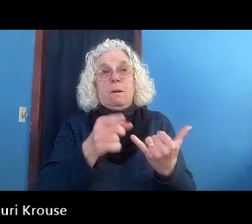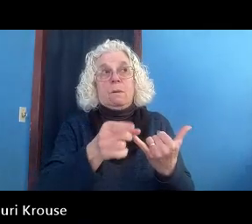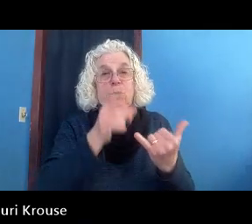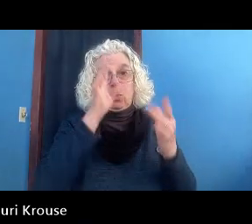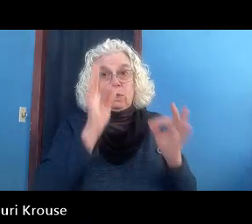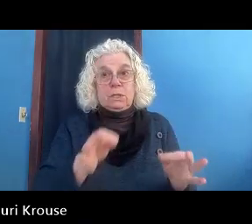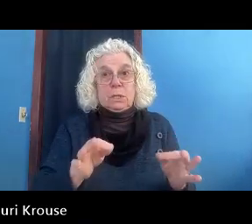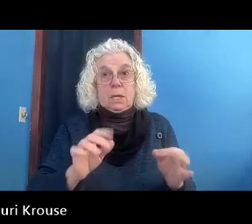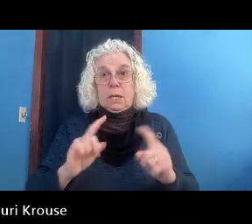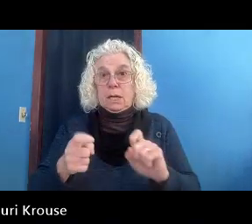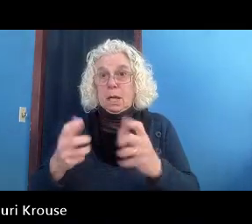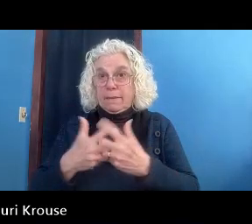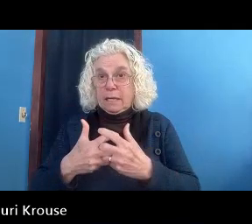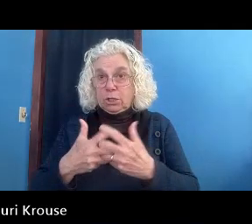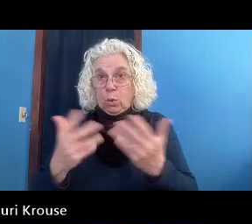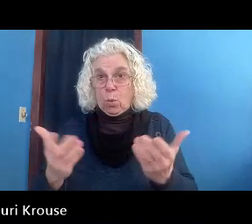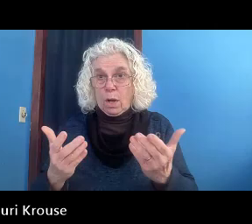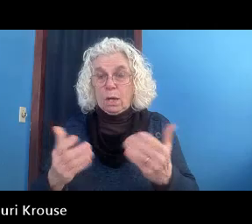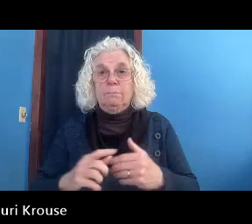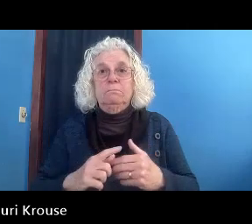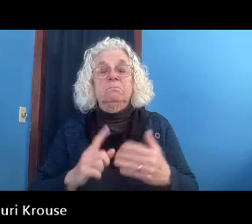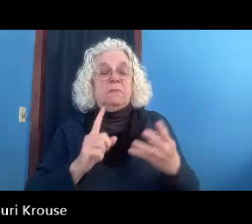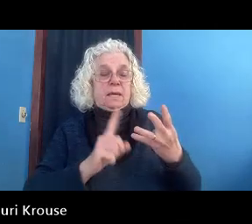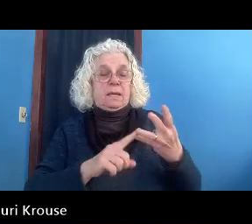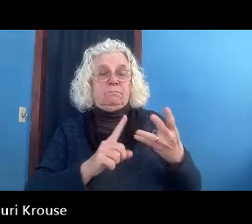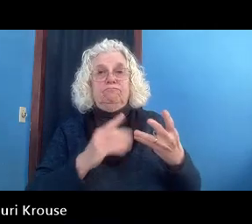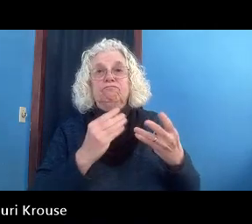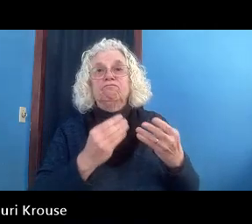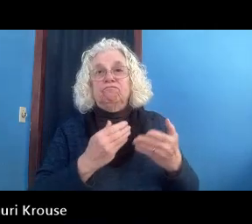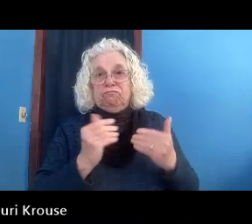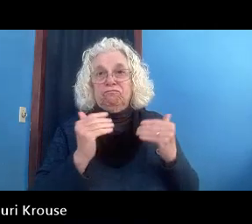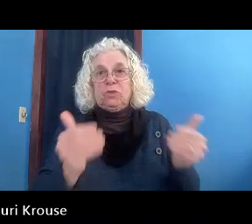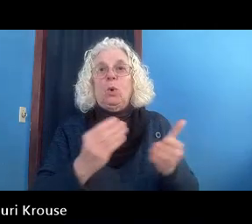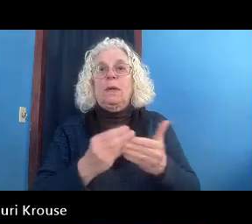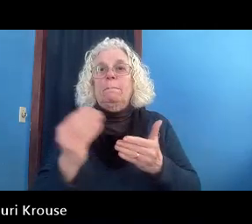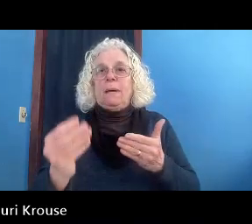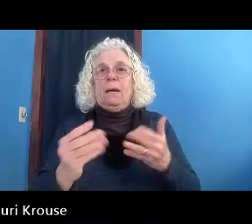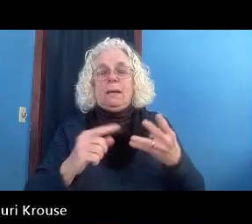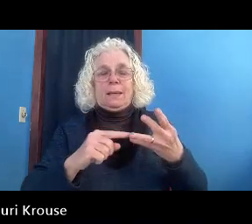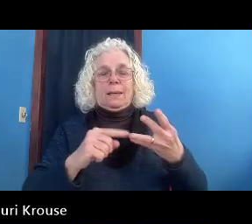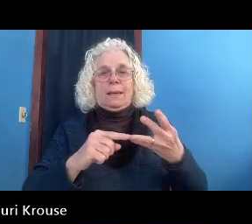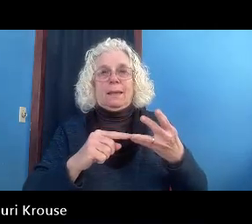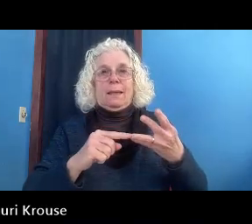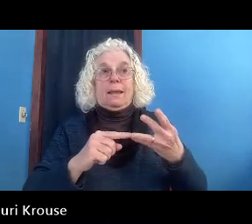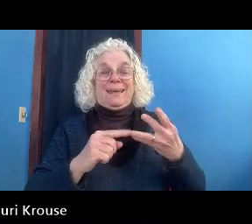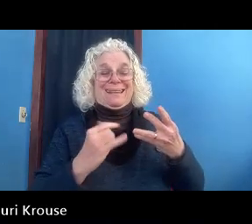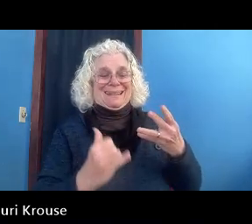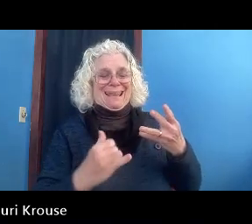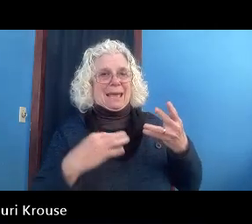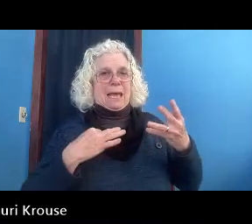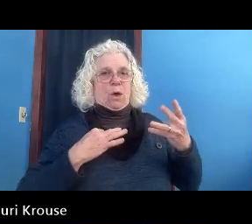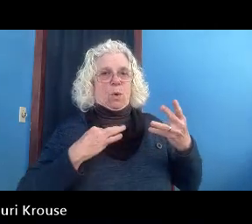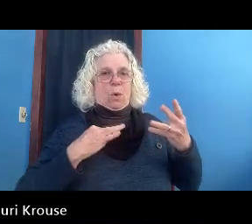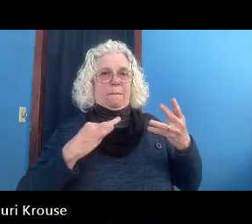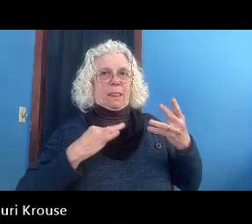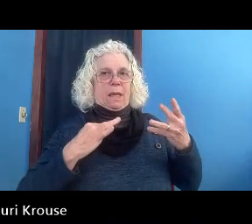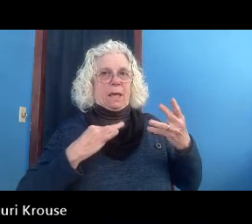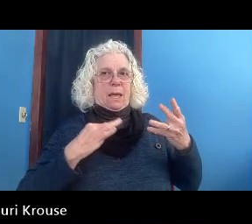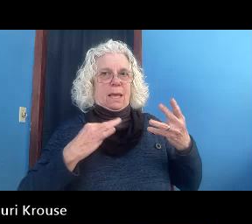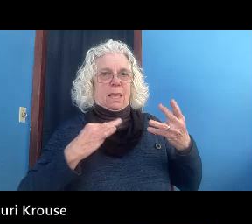accommodations that they need, they could go ahead and make those purchases. And then that's when they apply, which the application is